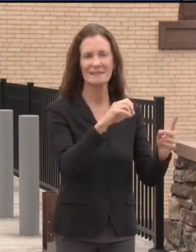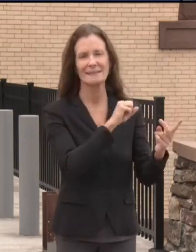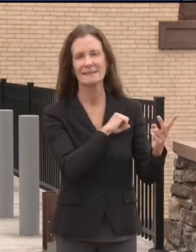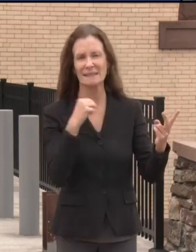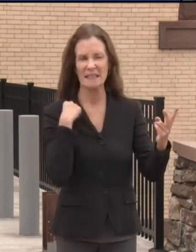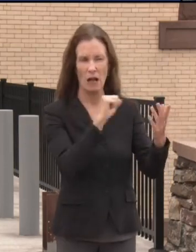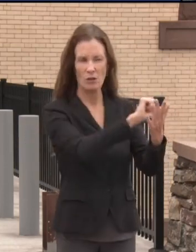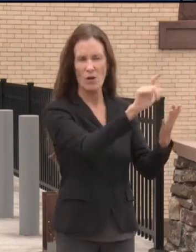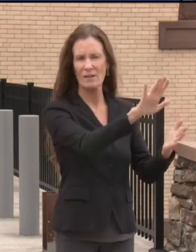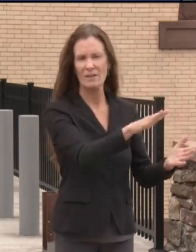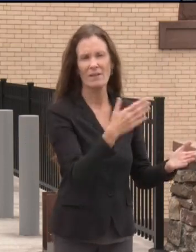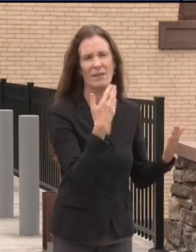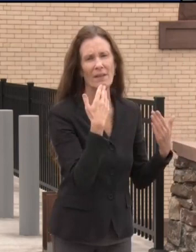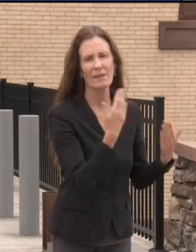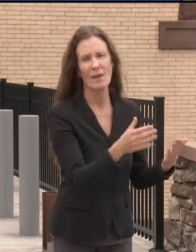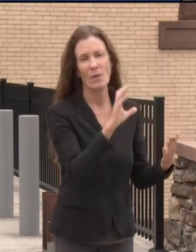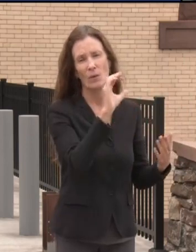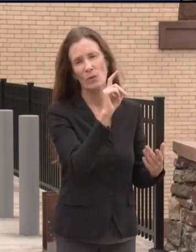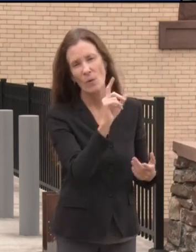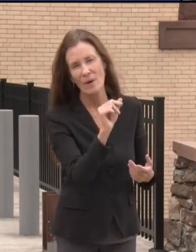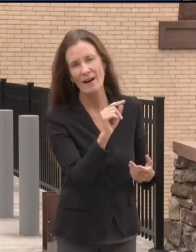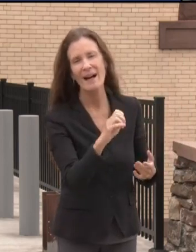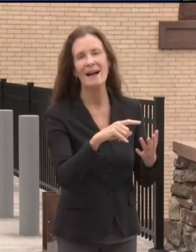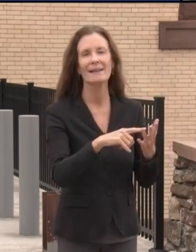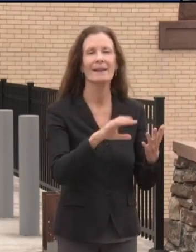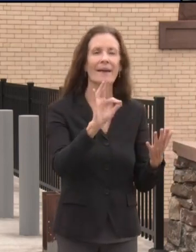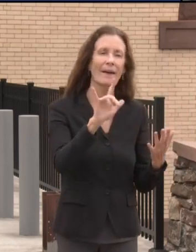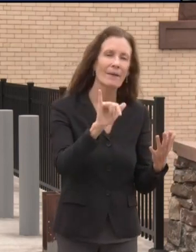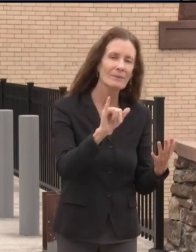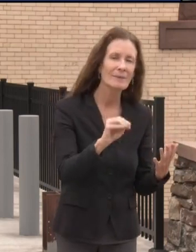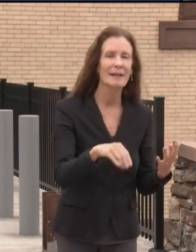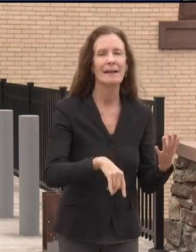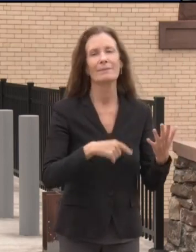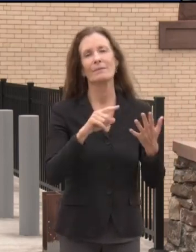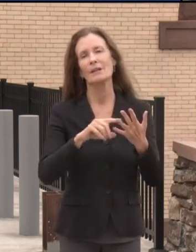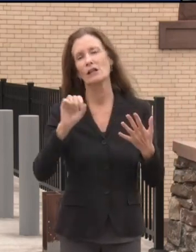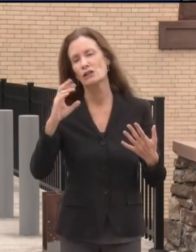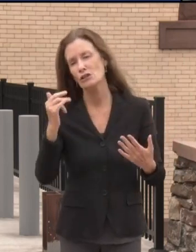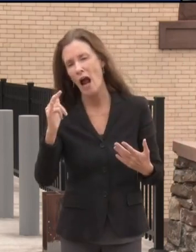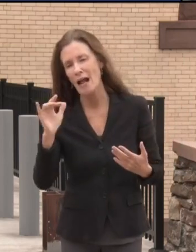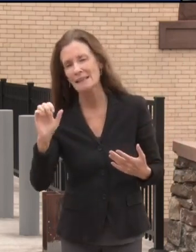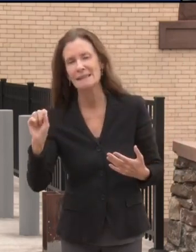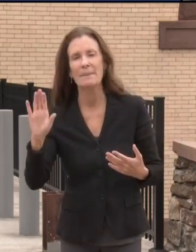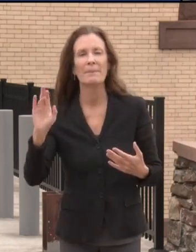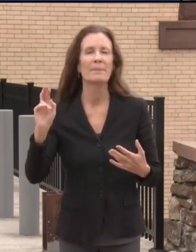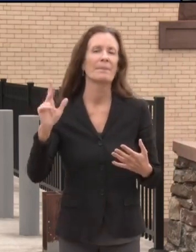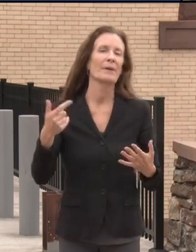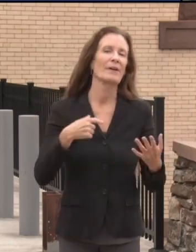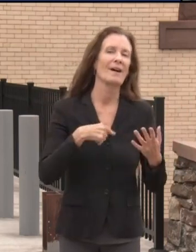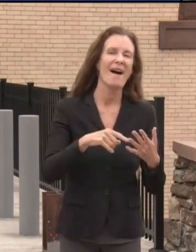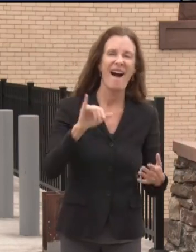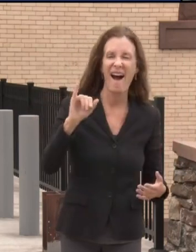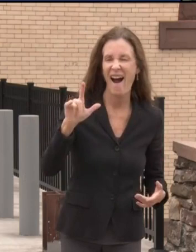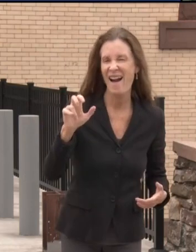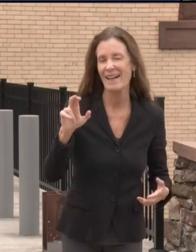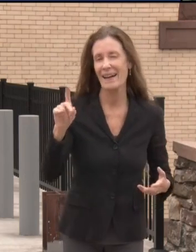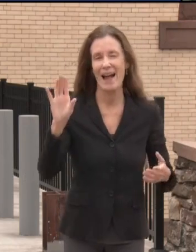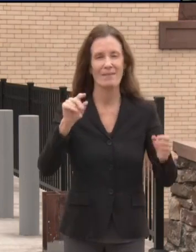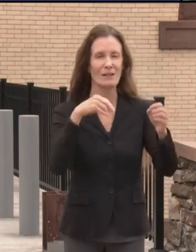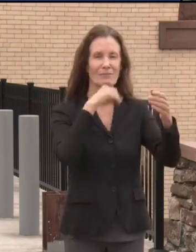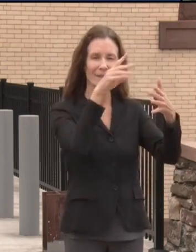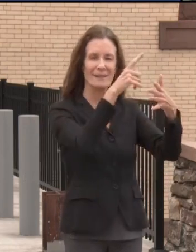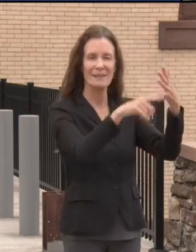Schlossberg, Representative Flynn, really appreciate you bringing this initiative to the forefront for the Commonwealth of Pennsylvania. I